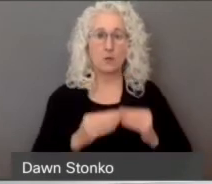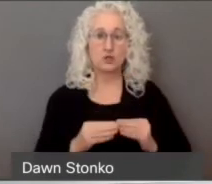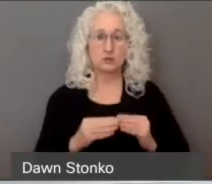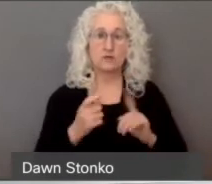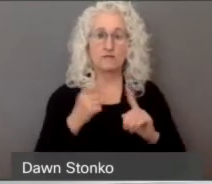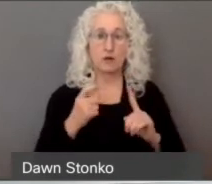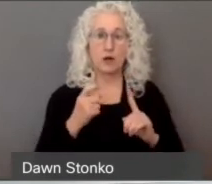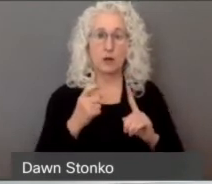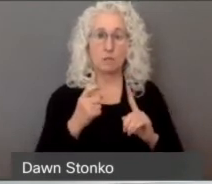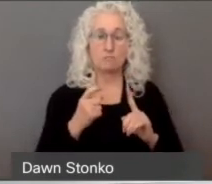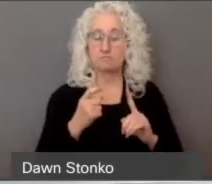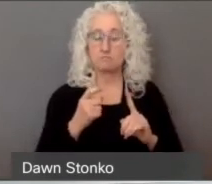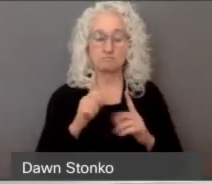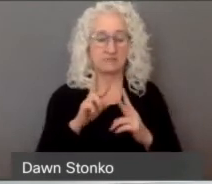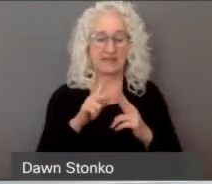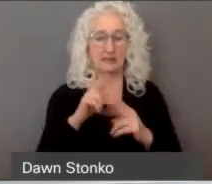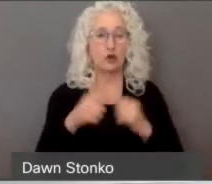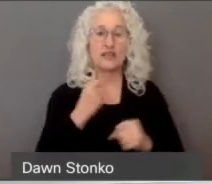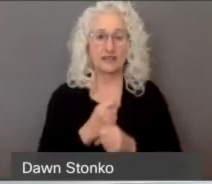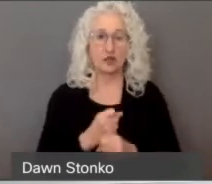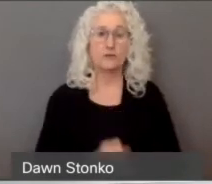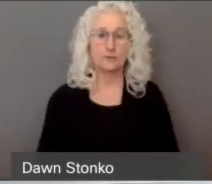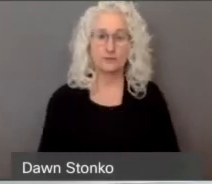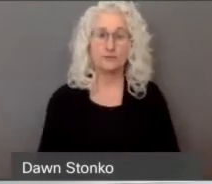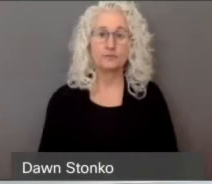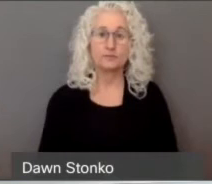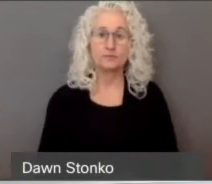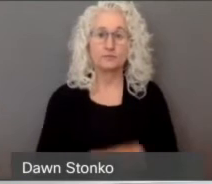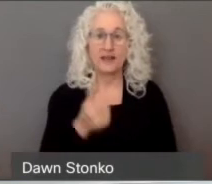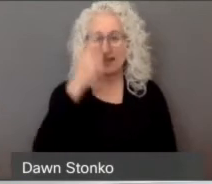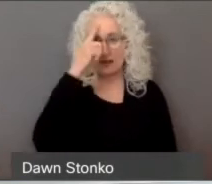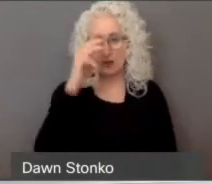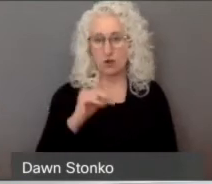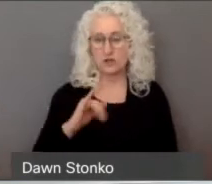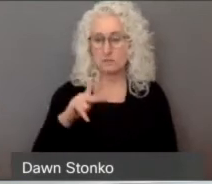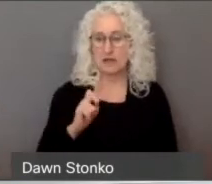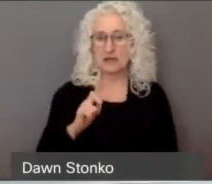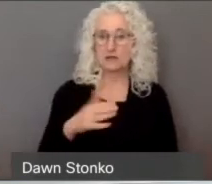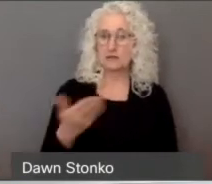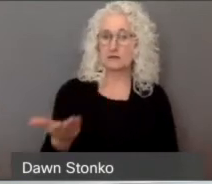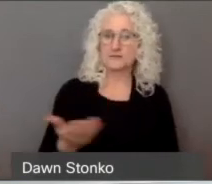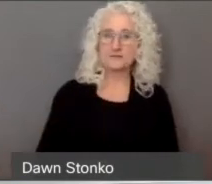from either year. Any thoughts, Mike?